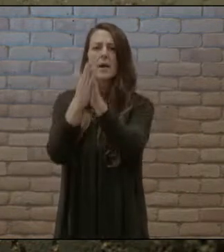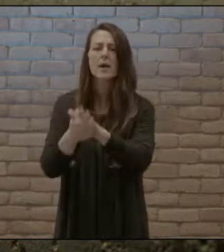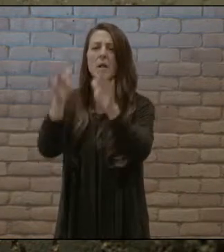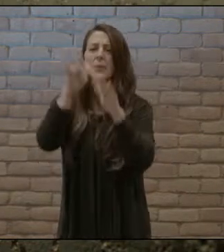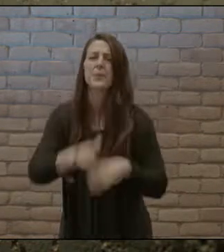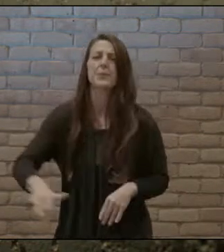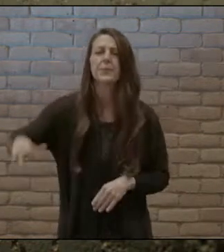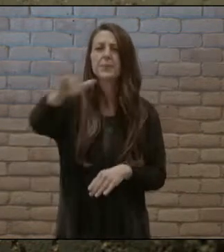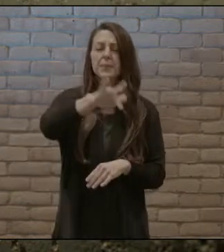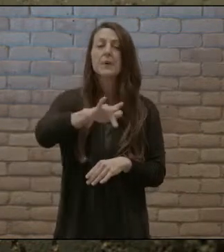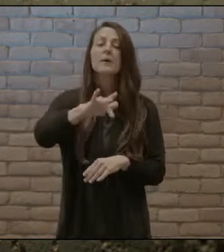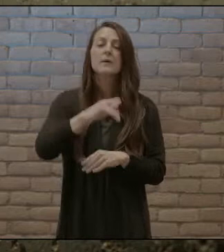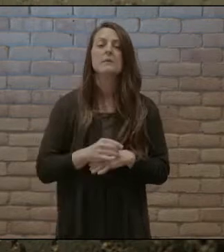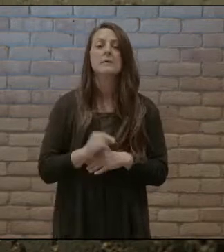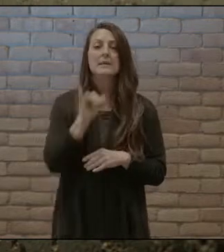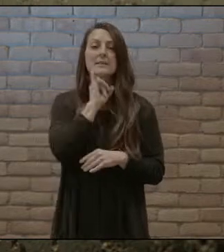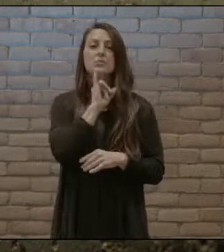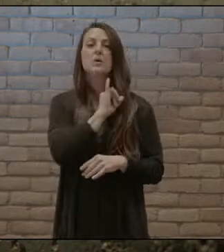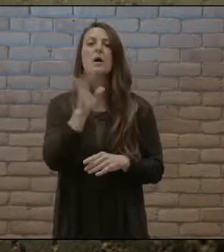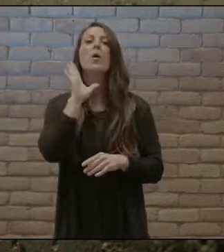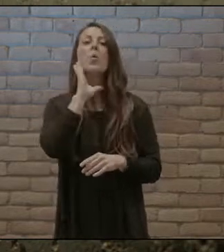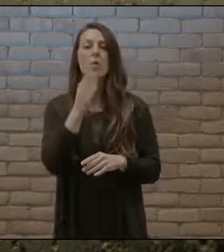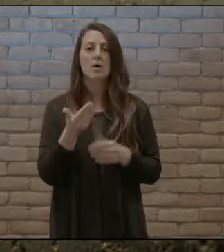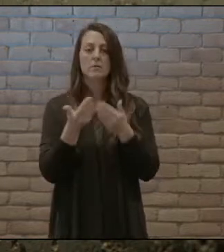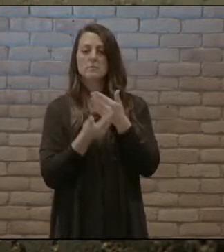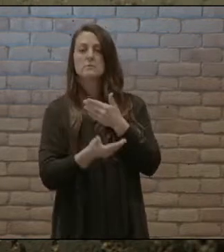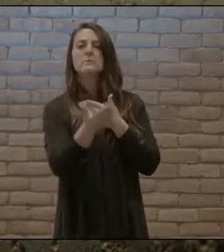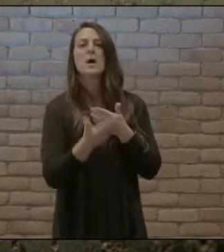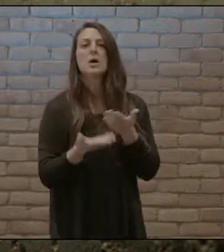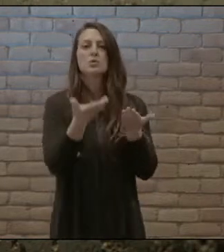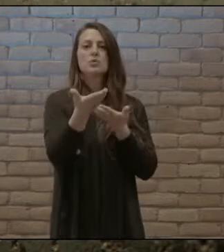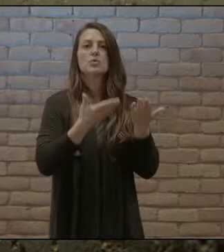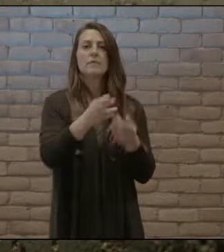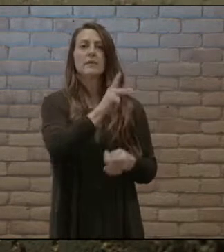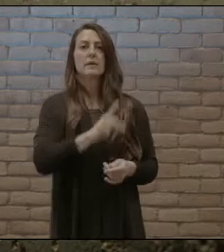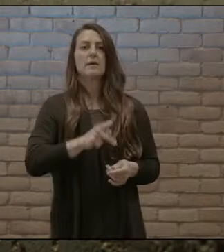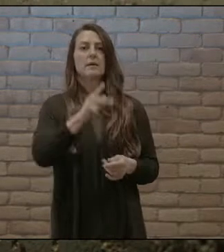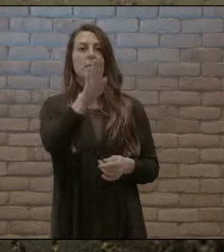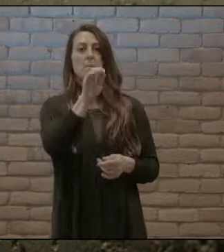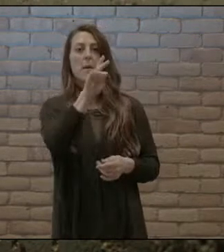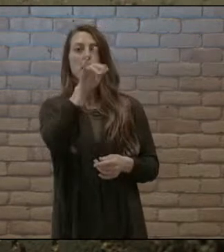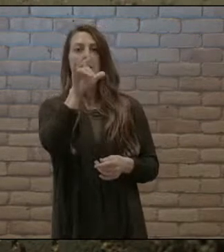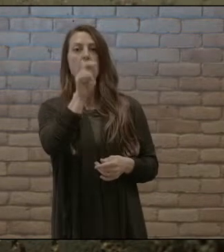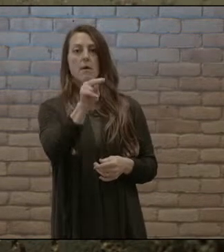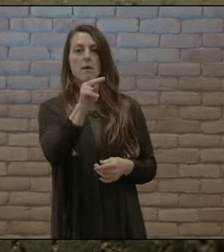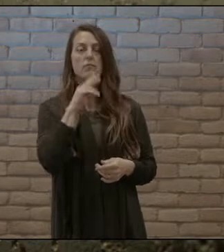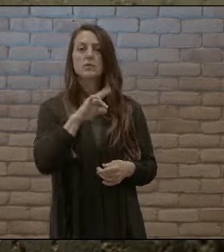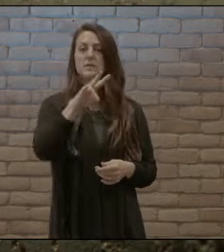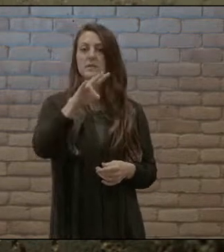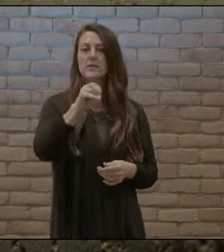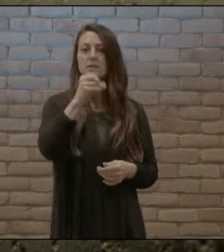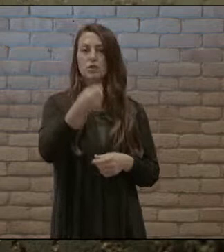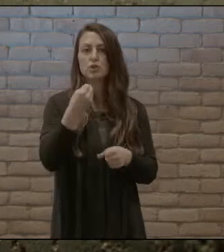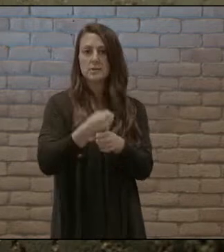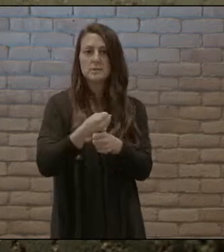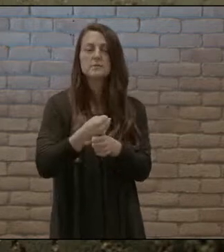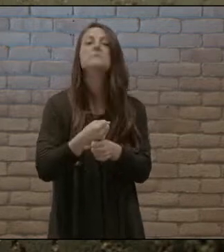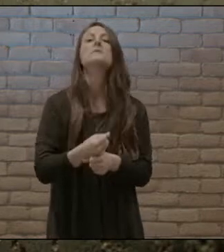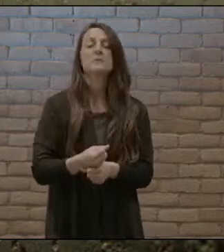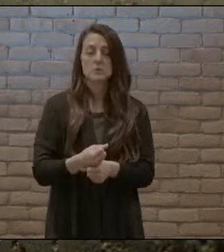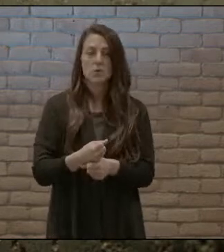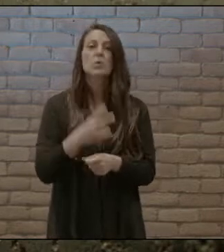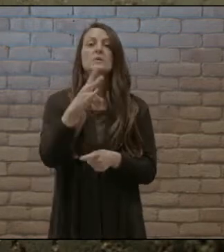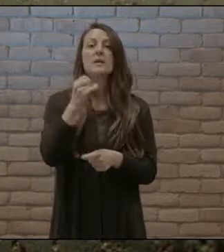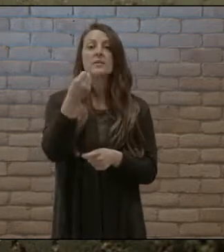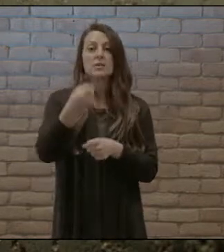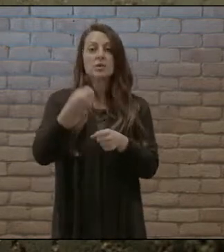neighboring lands will serve the king of Babylon for 70 years. Then after the 70 years of captivity are